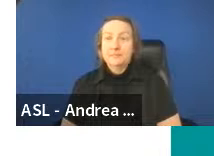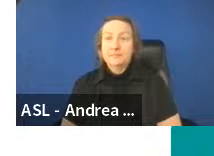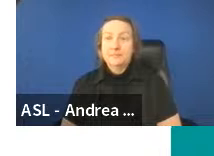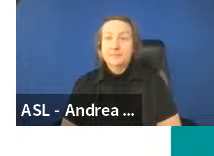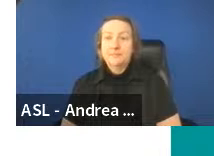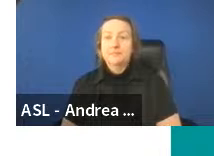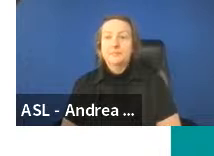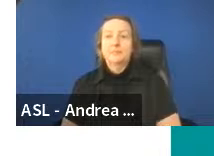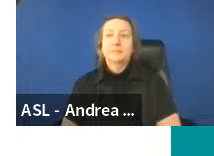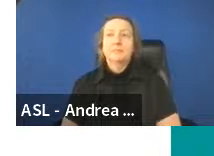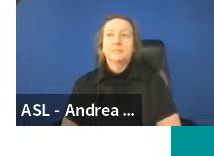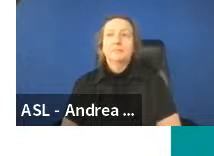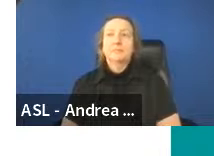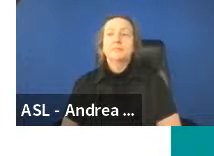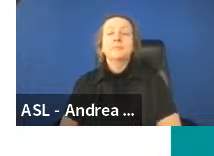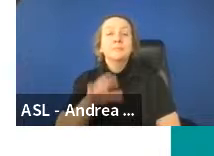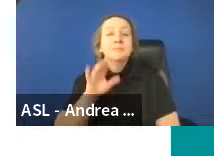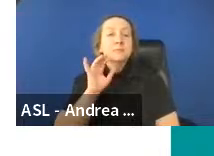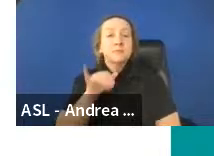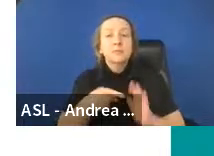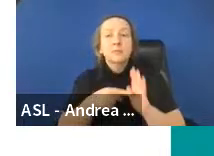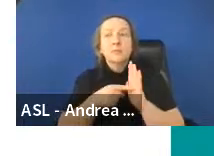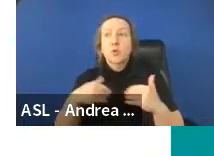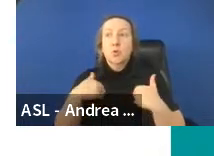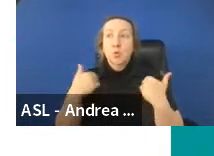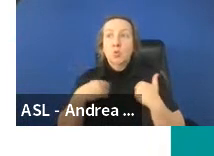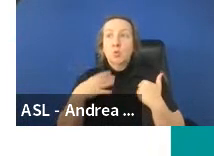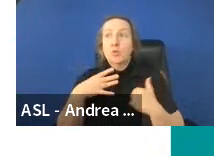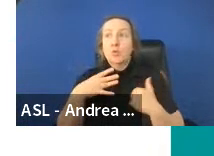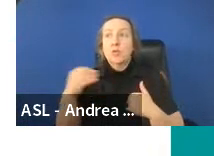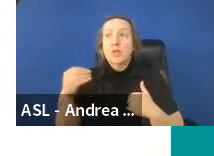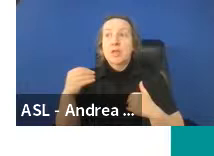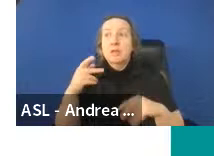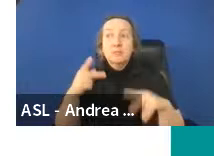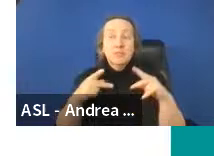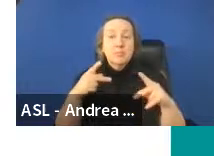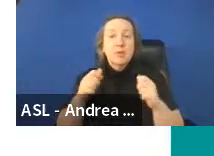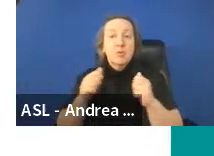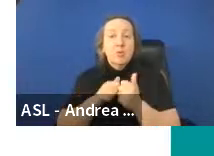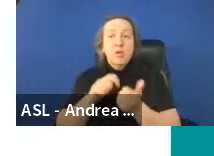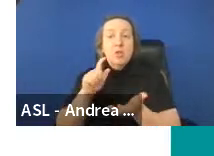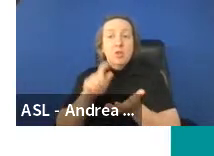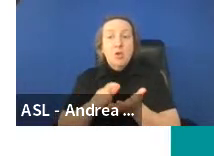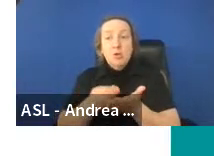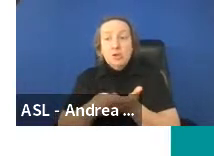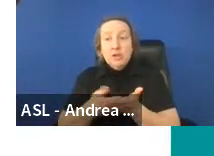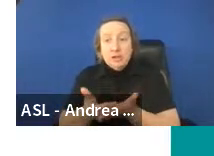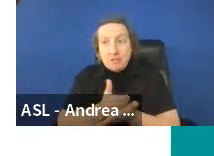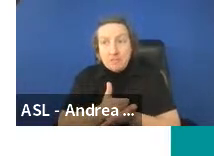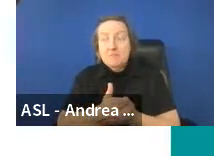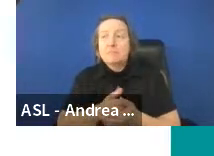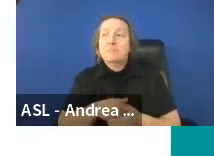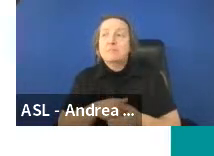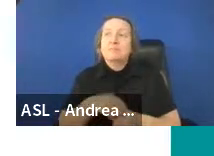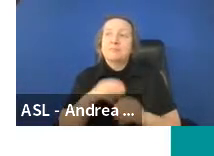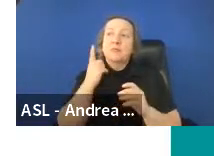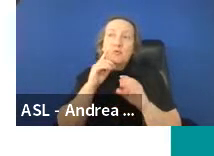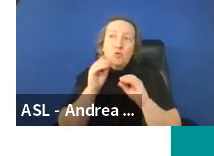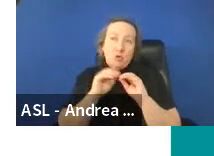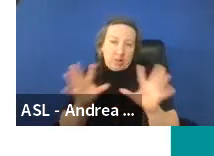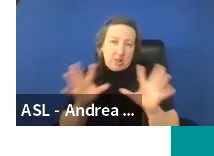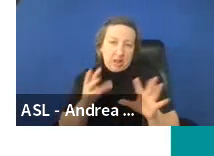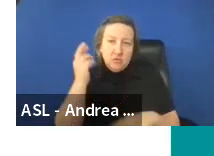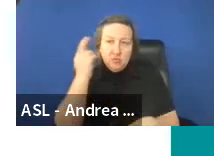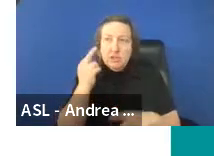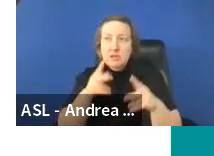So here you have the youth and people living with lower income. And just for clarity's sake, the reason why